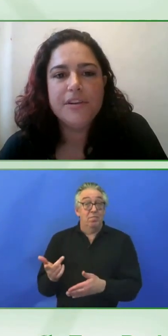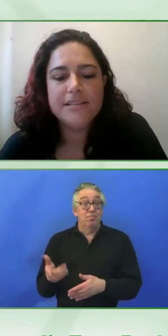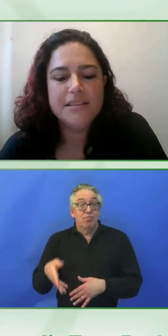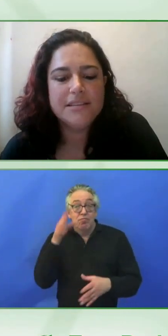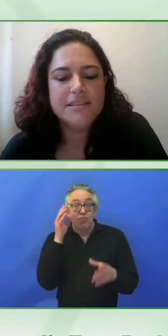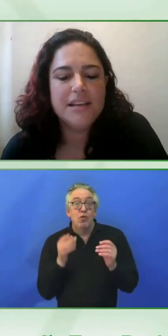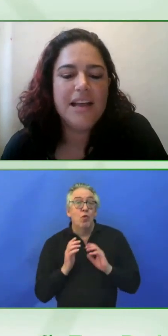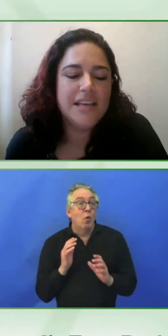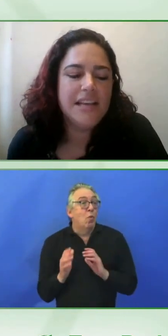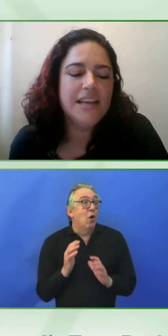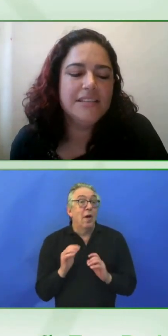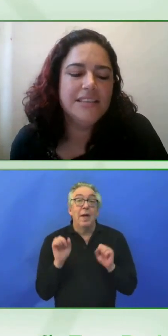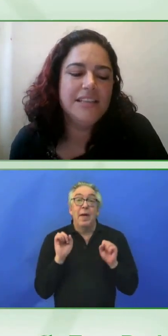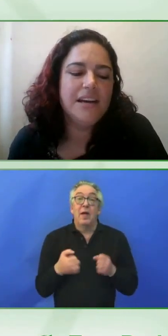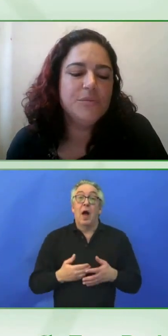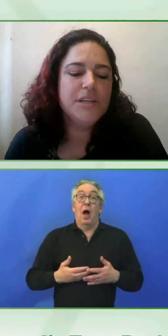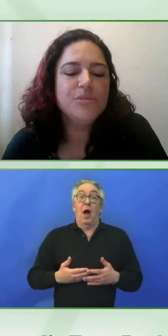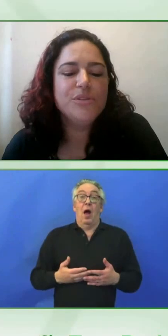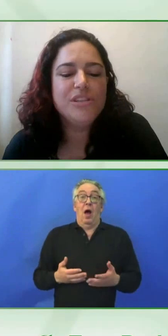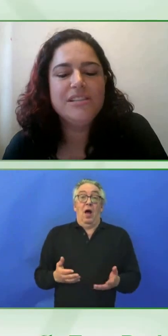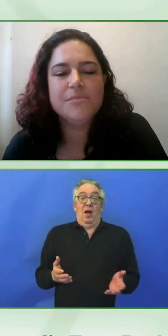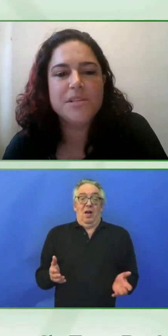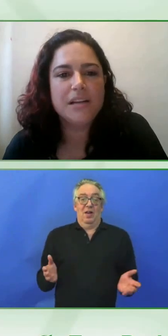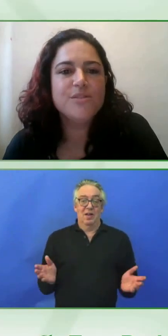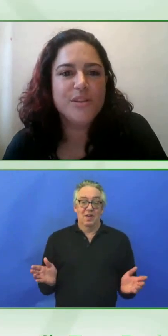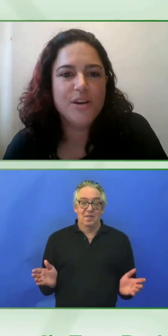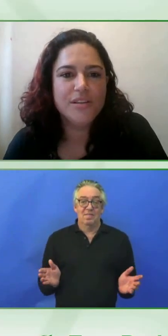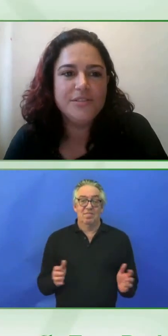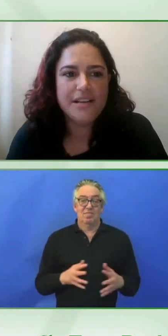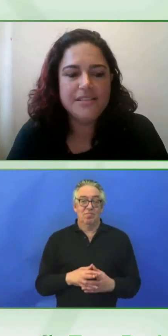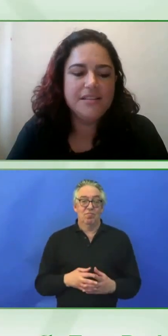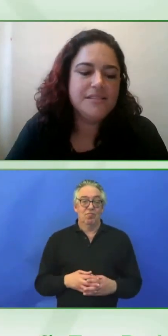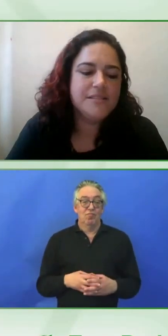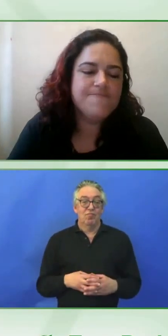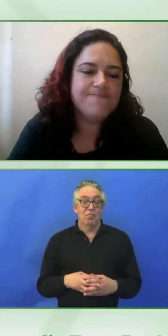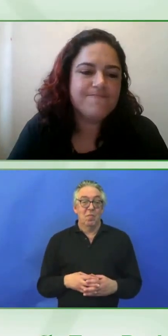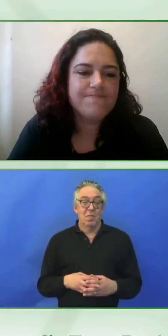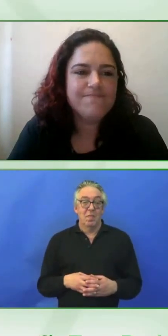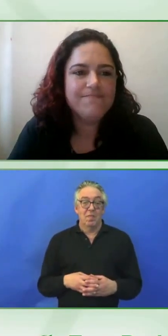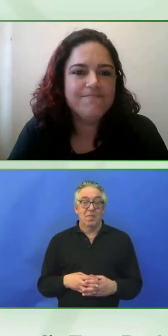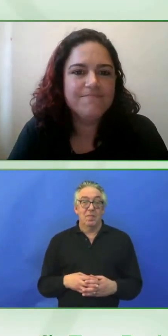of residence, as he and the nun were able to teach some signs to the other residents.